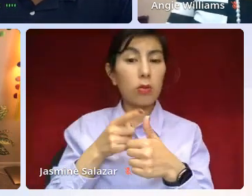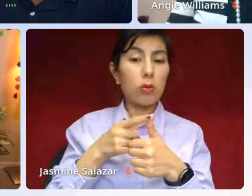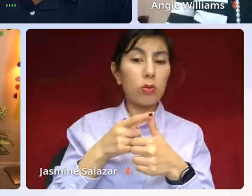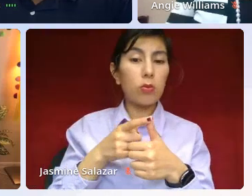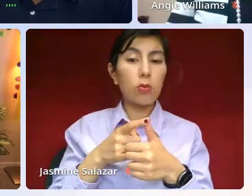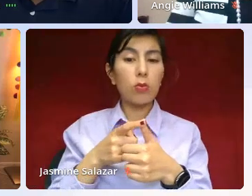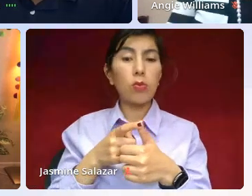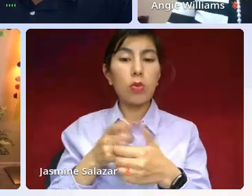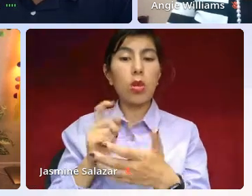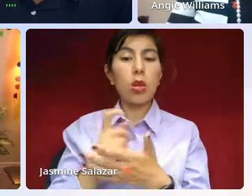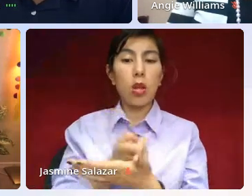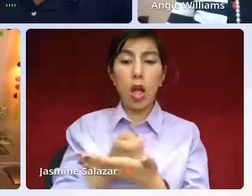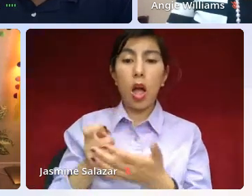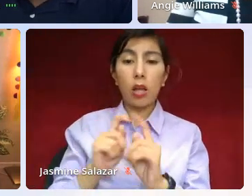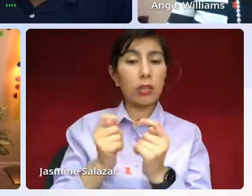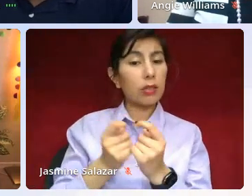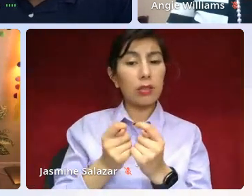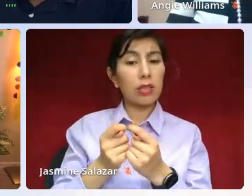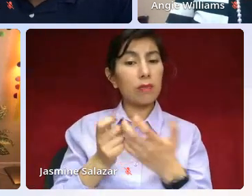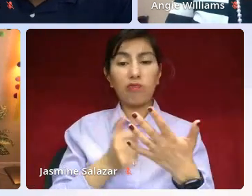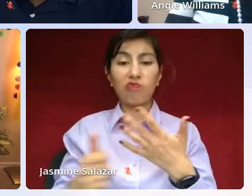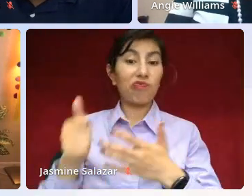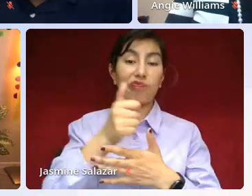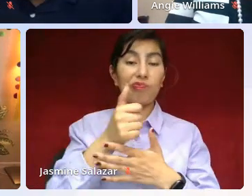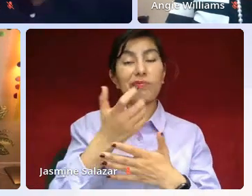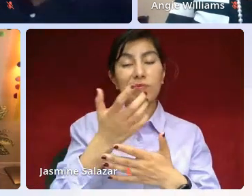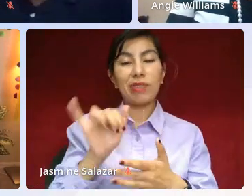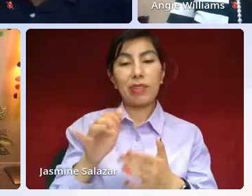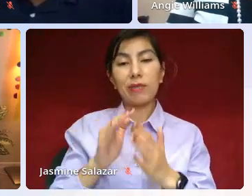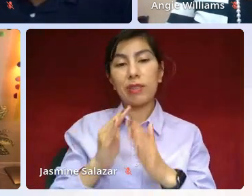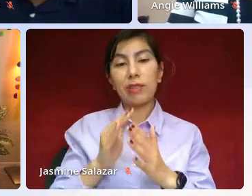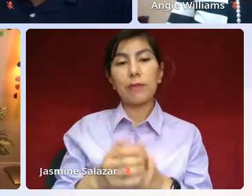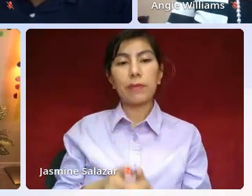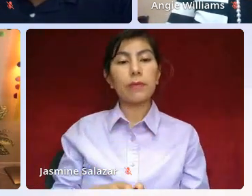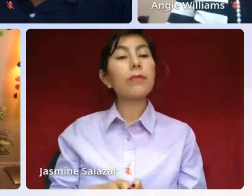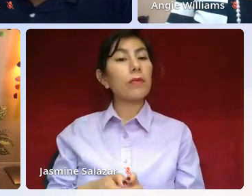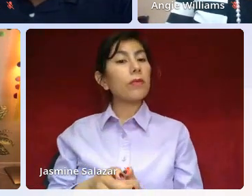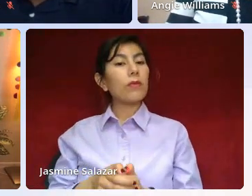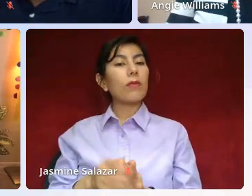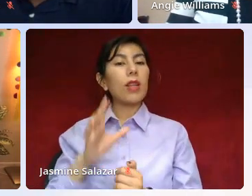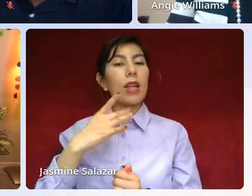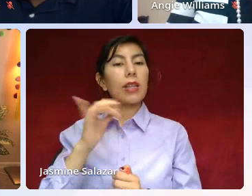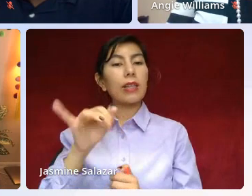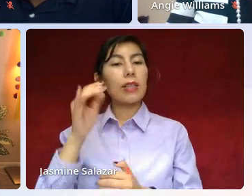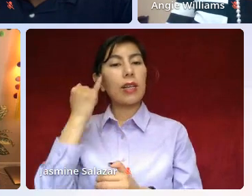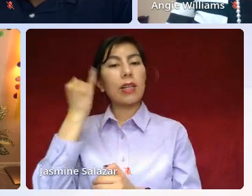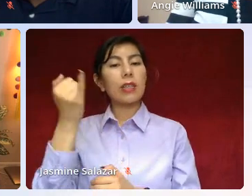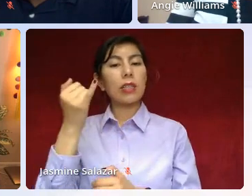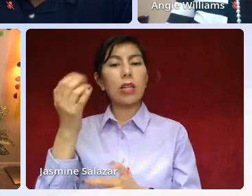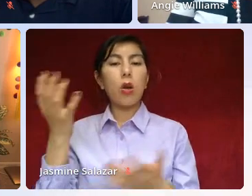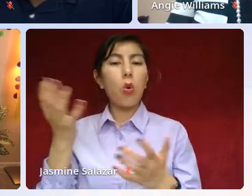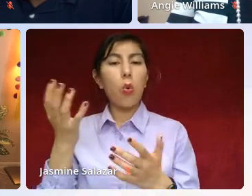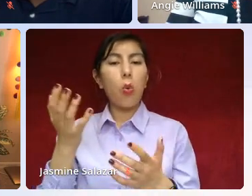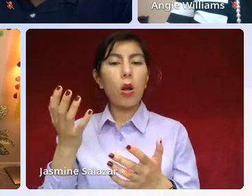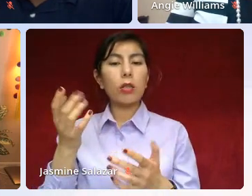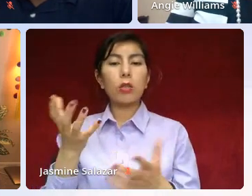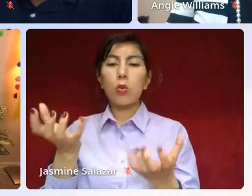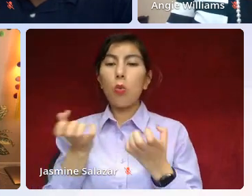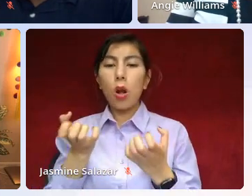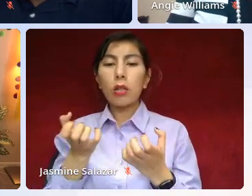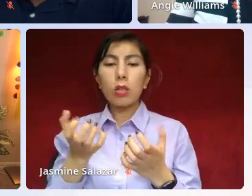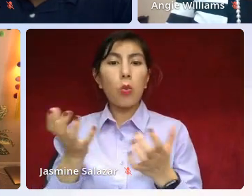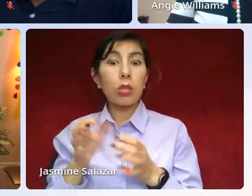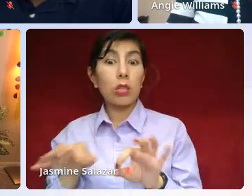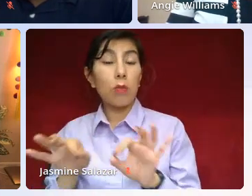town. Yeah, I love this idea of like, let's figure out what's wanted, what's